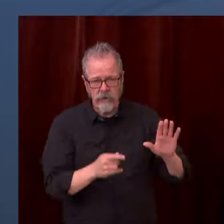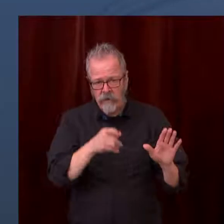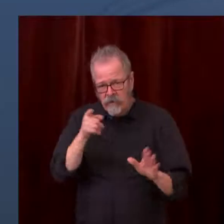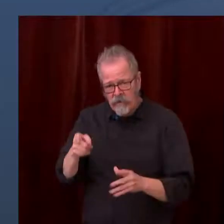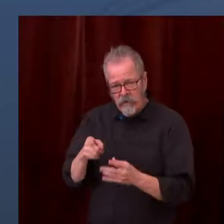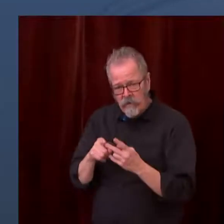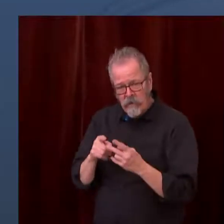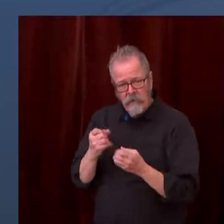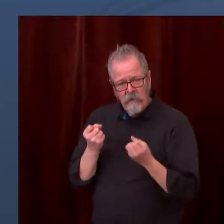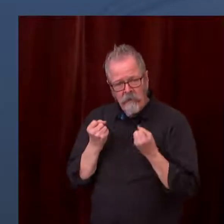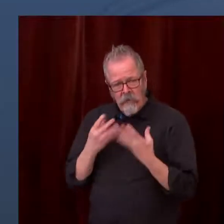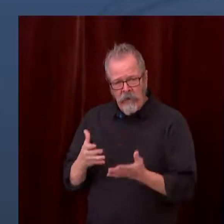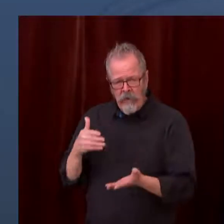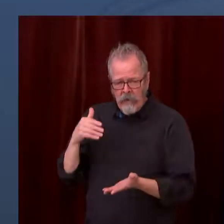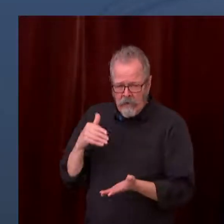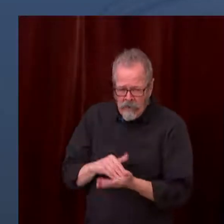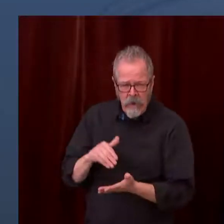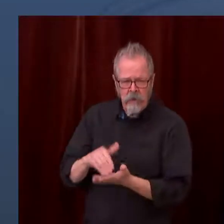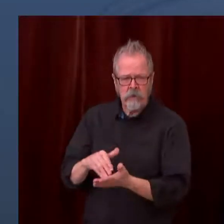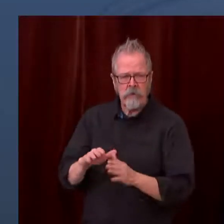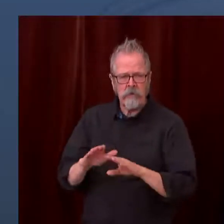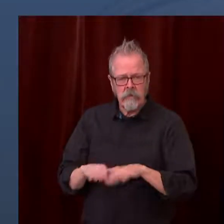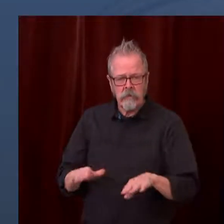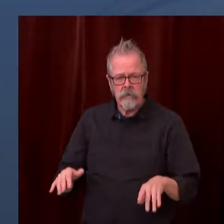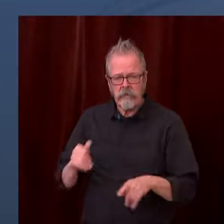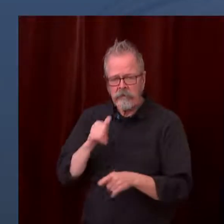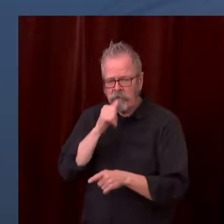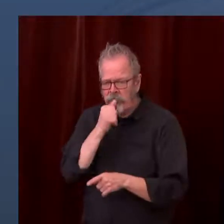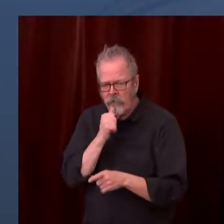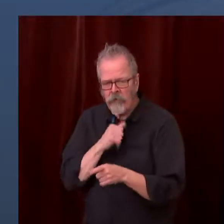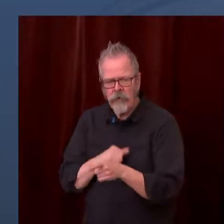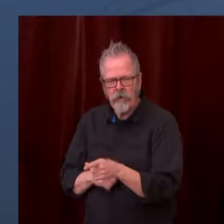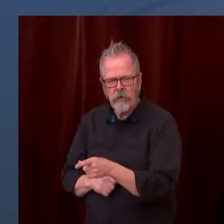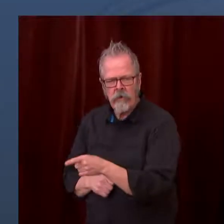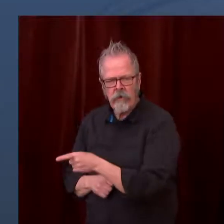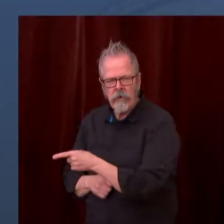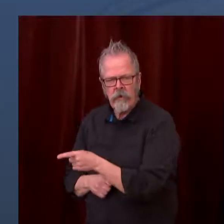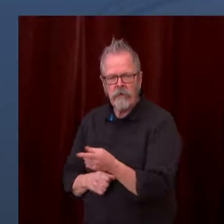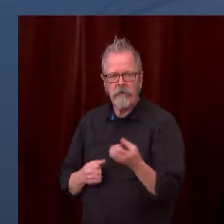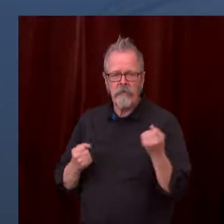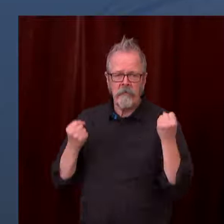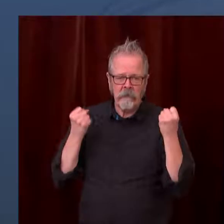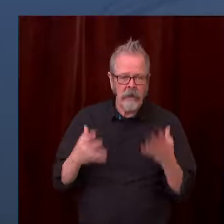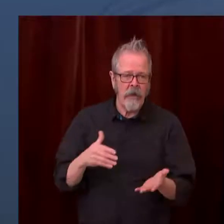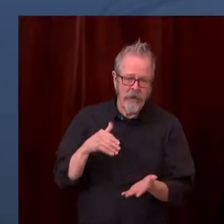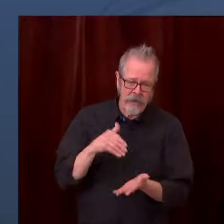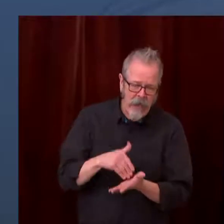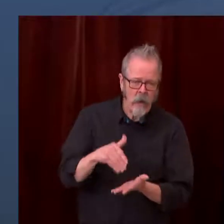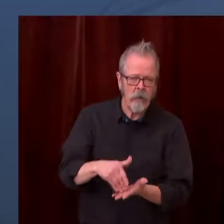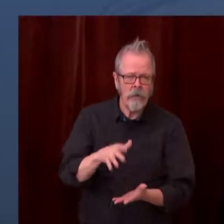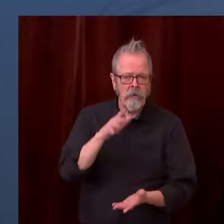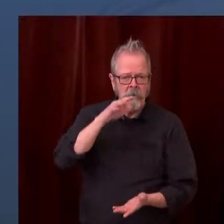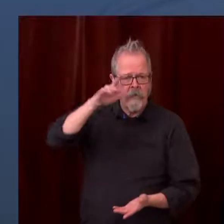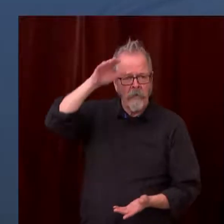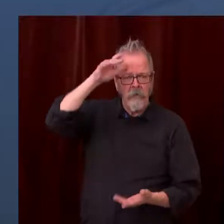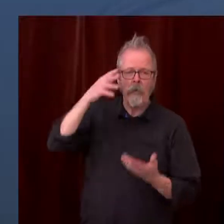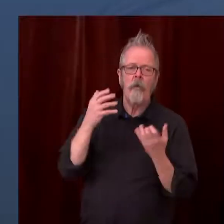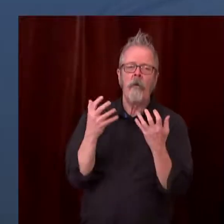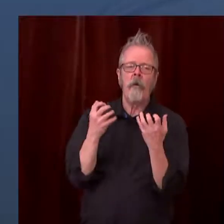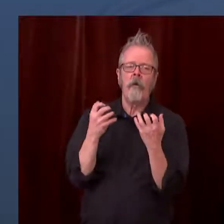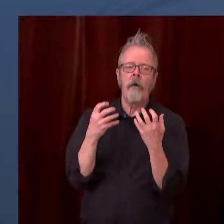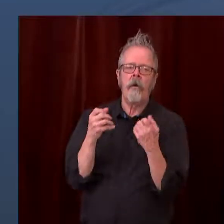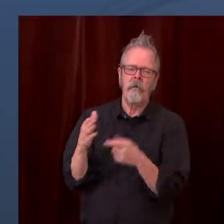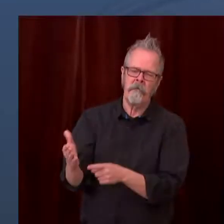in school. Many parents would like their children to remain in remote. And all of those things can and should